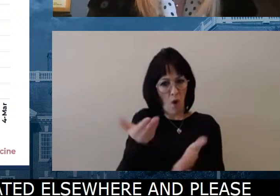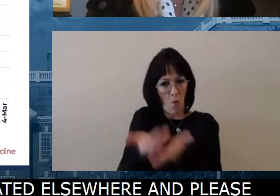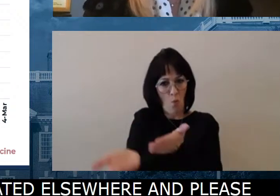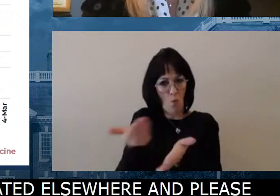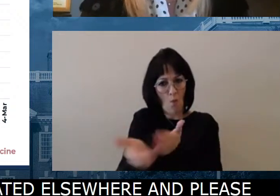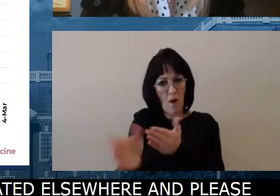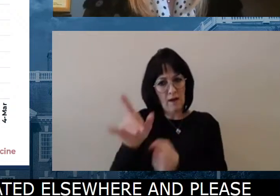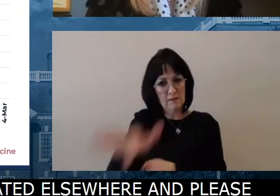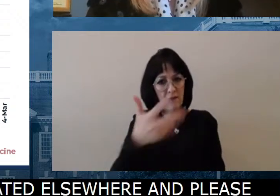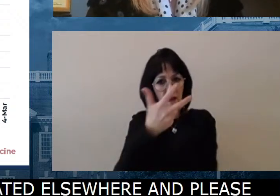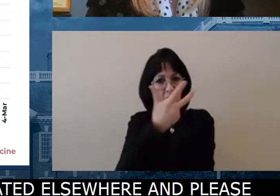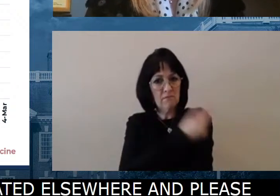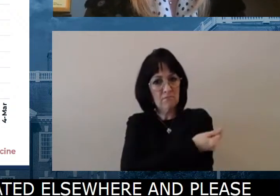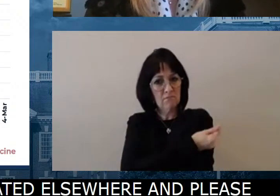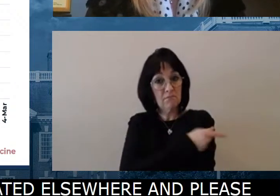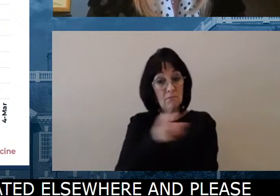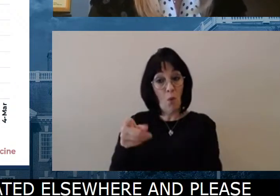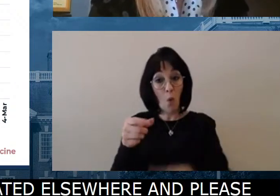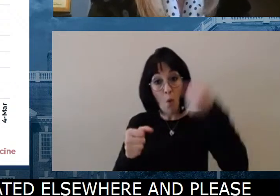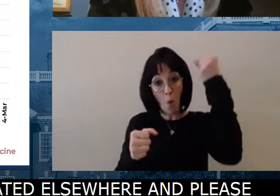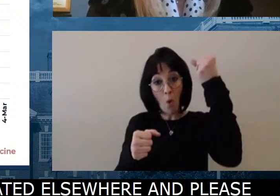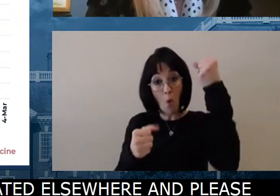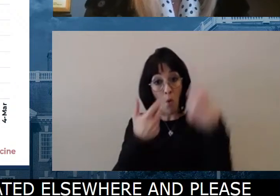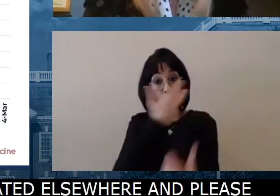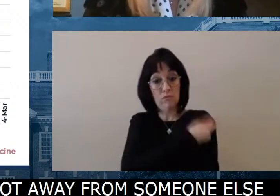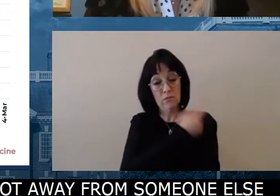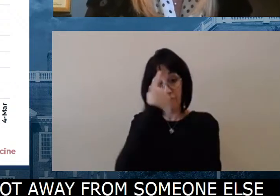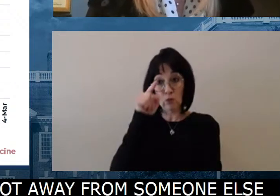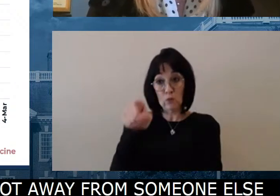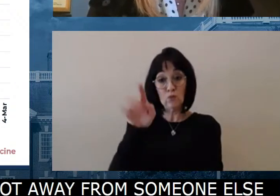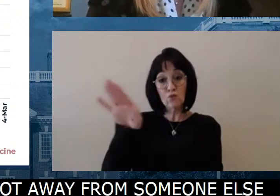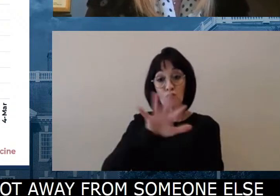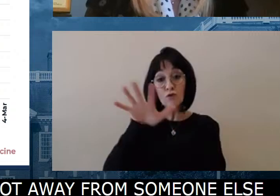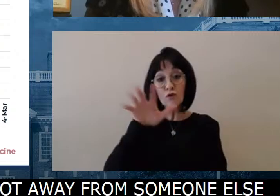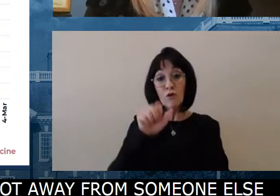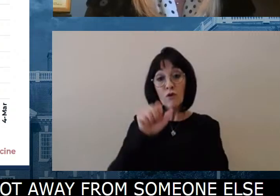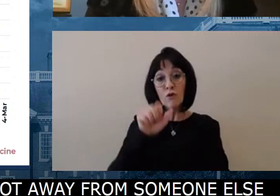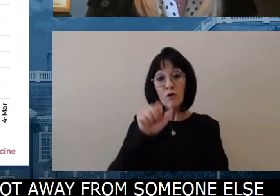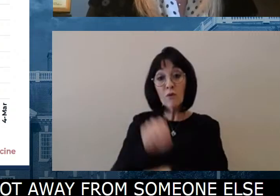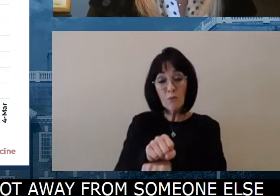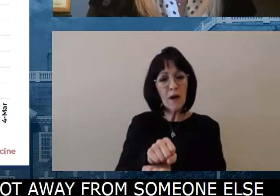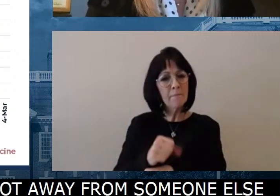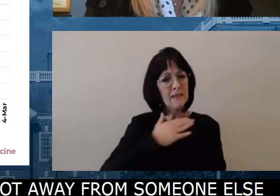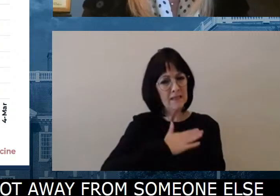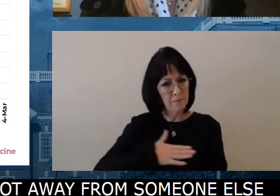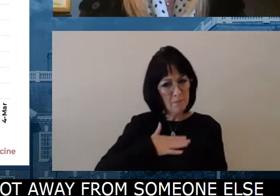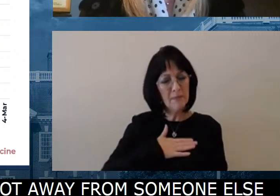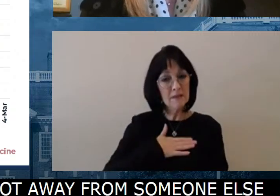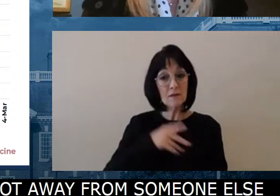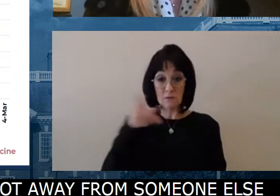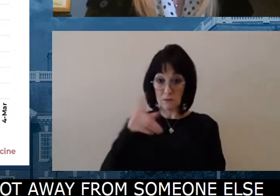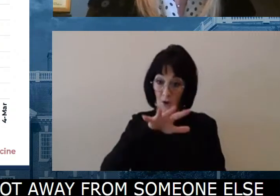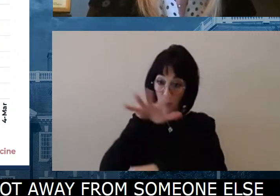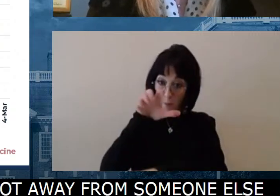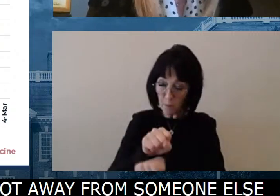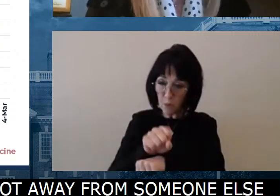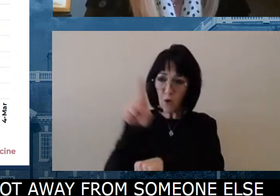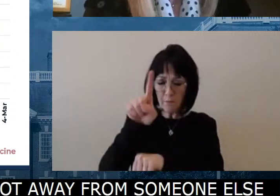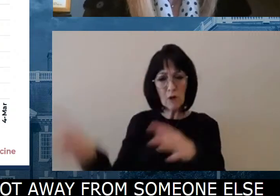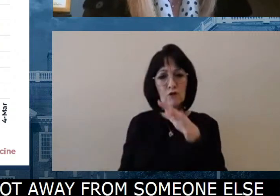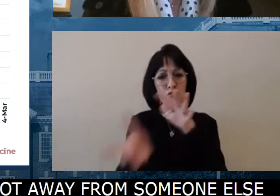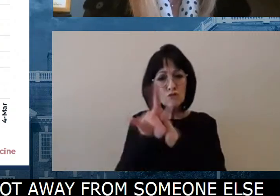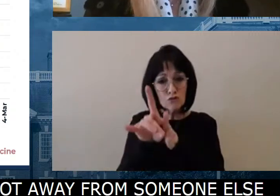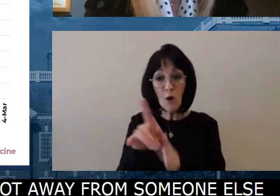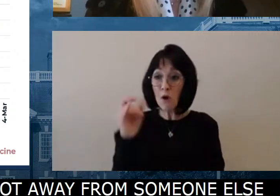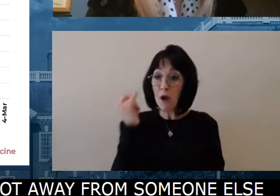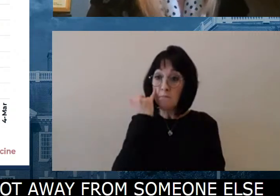really set up to vaccinate a certain amount of people. So please do your best to fulfill vaccine appointments